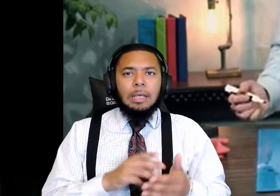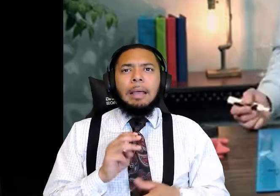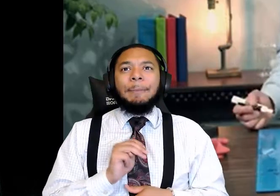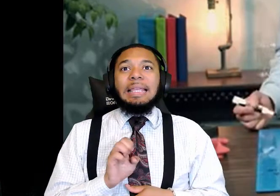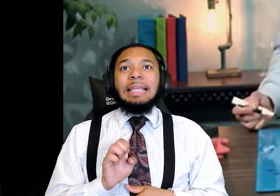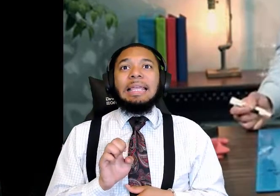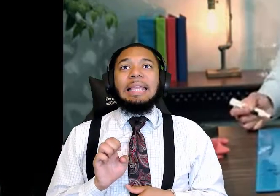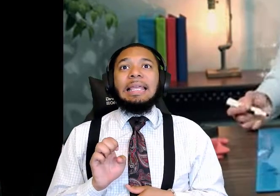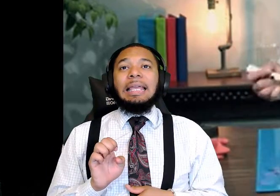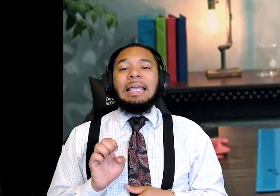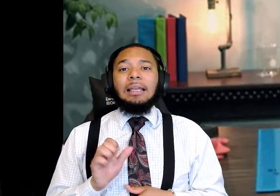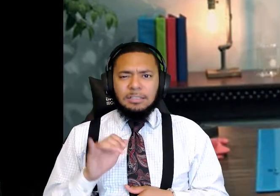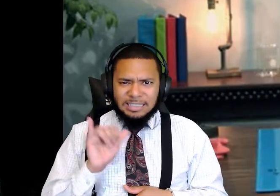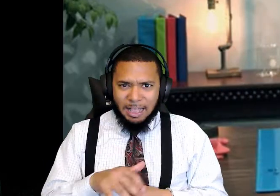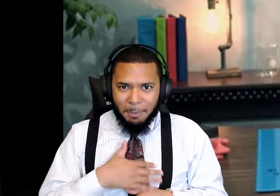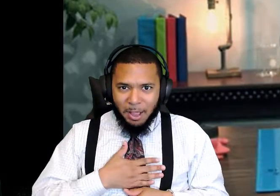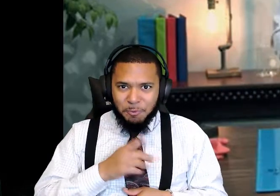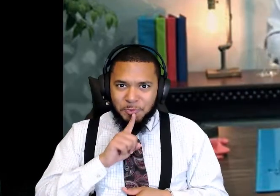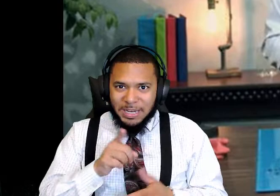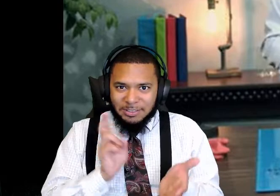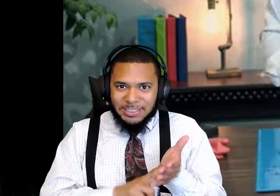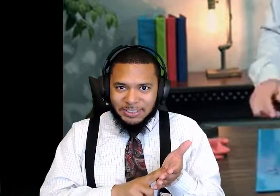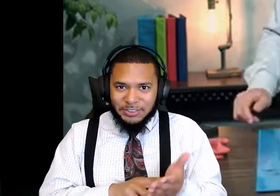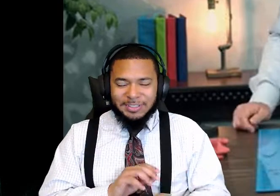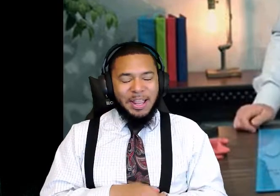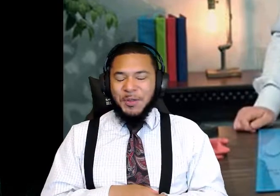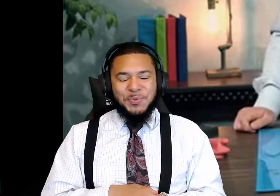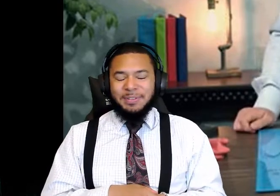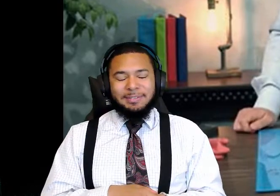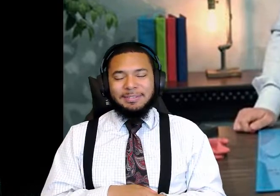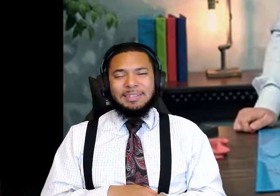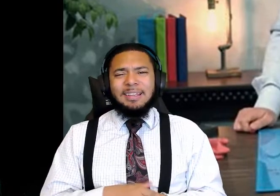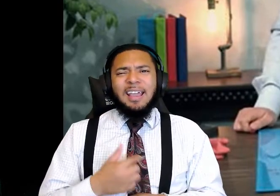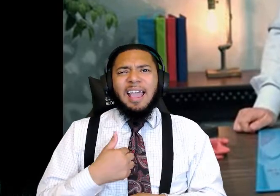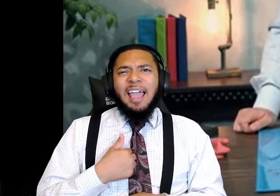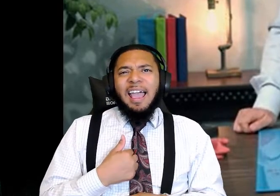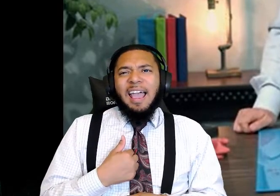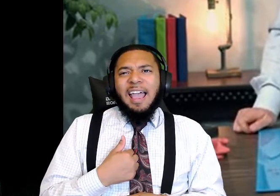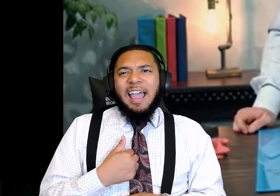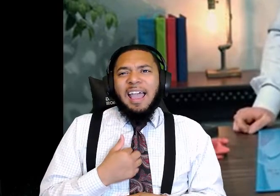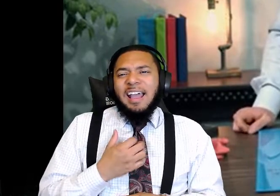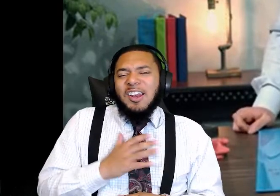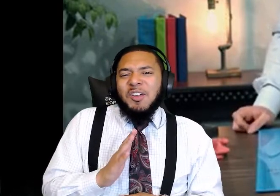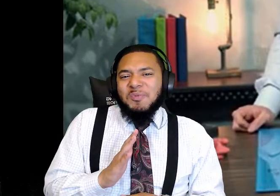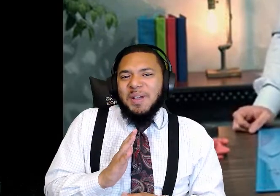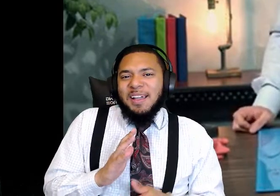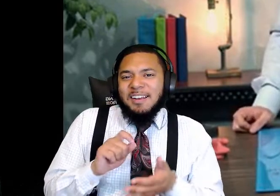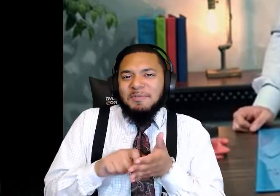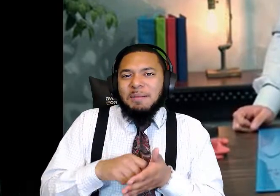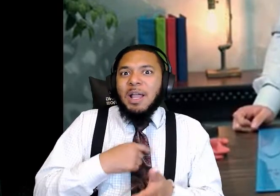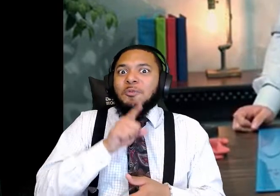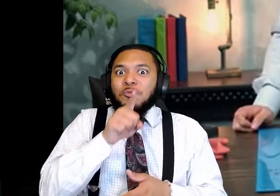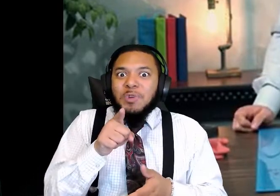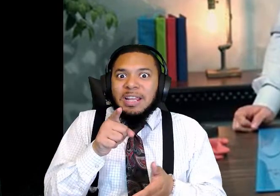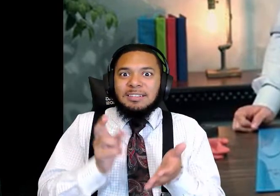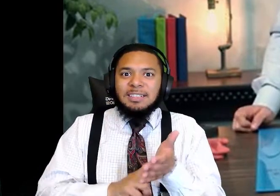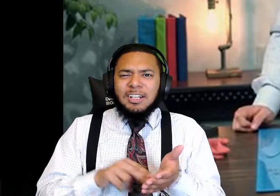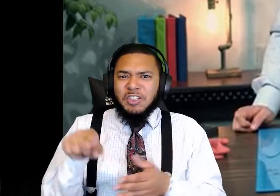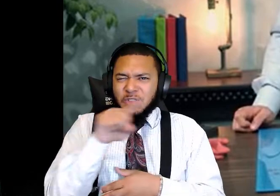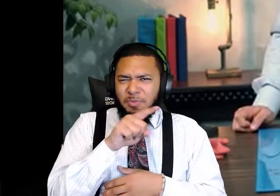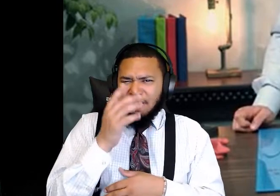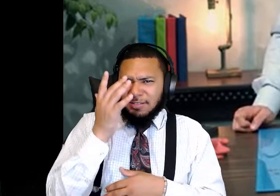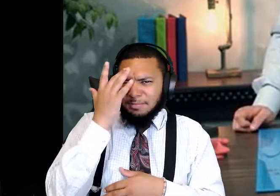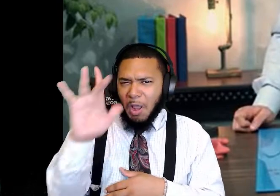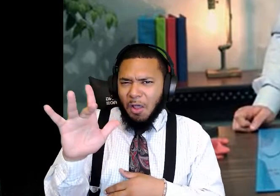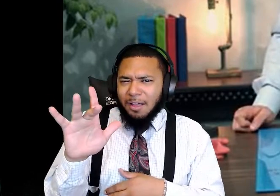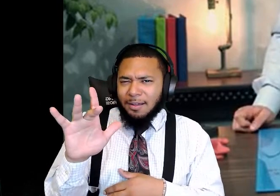me. That's not my real signature, but I don't know. I just don't really feel like writing my signature because y'all are so smart.